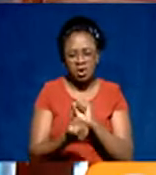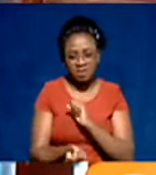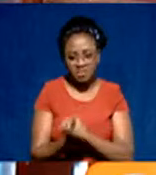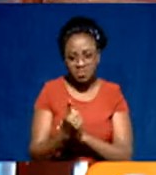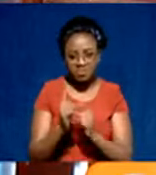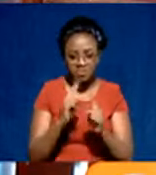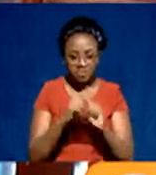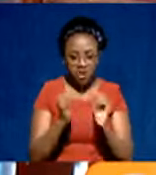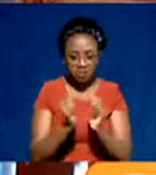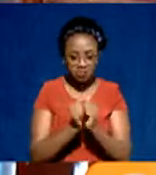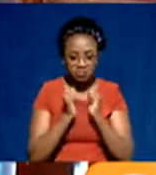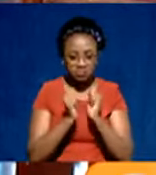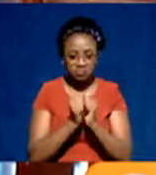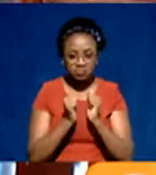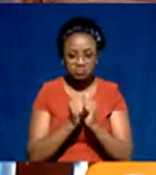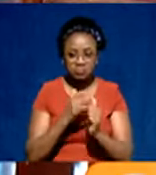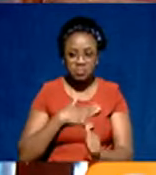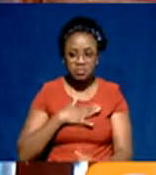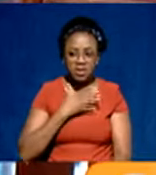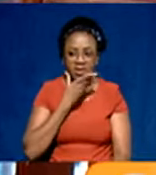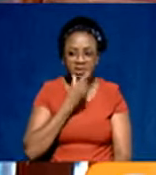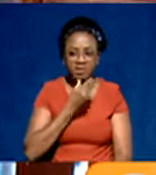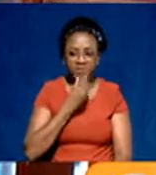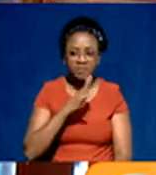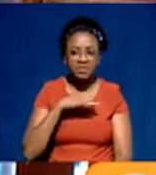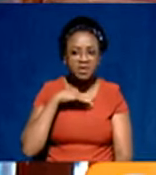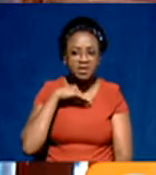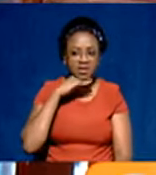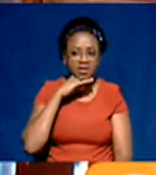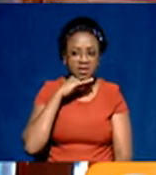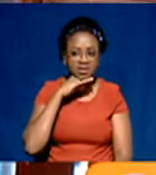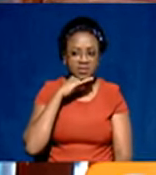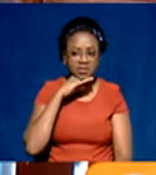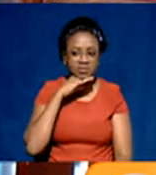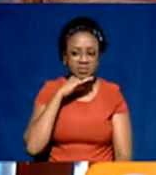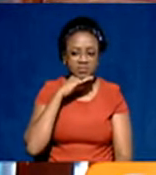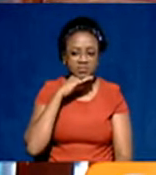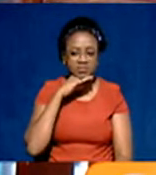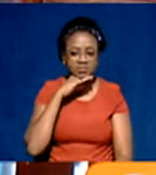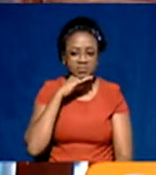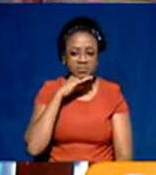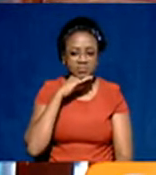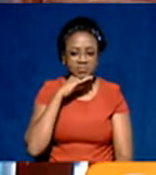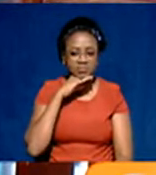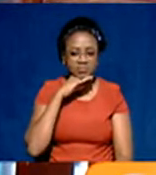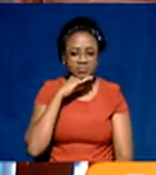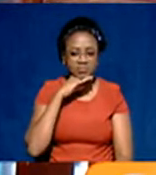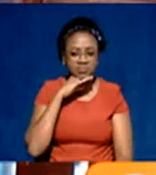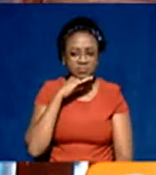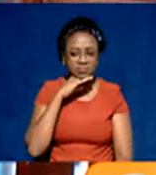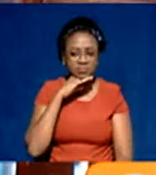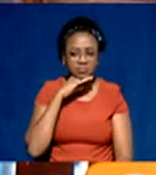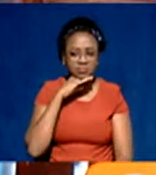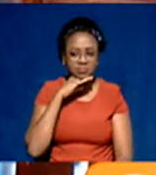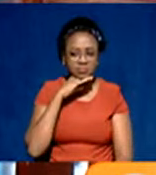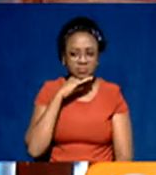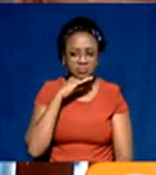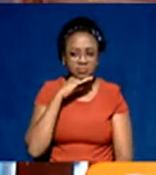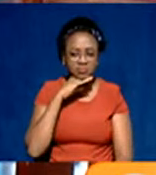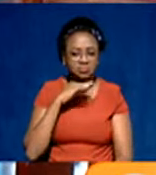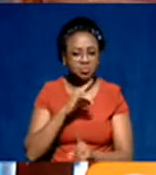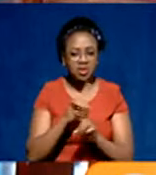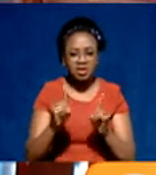October, suddenly we lost our dad. He died. It was like a turnaround story, the story